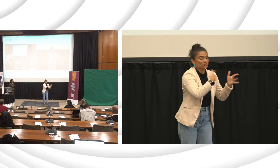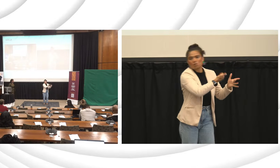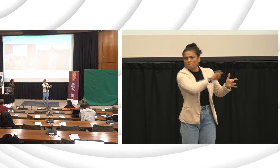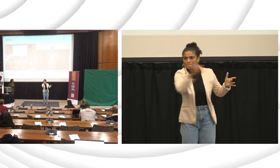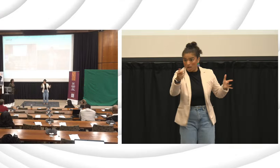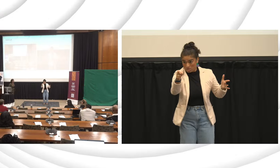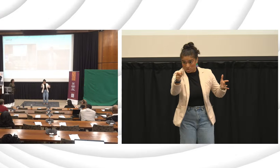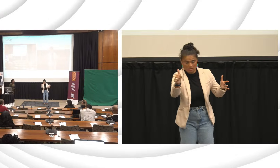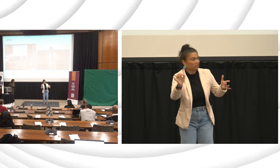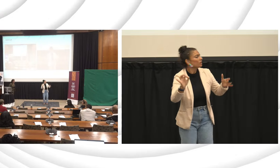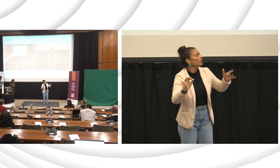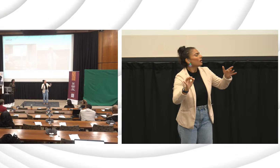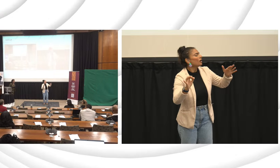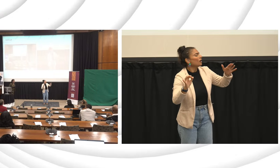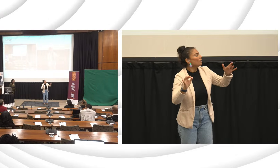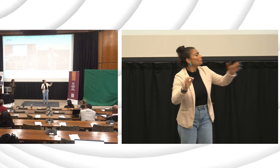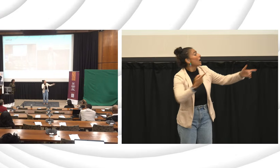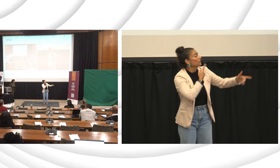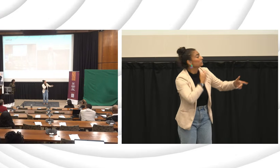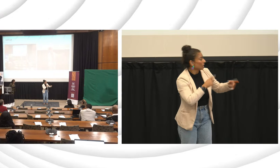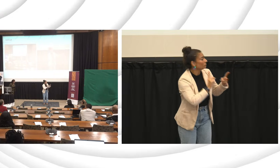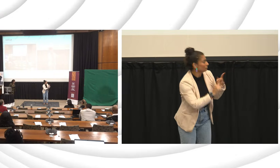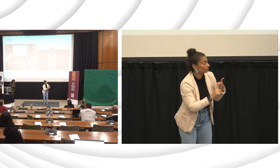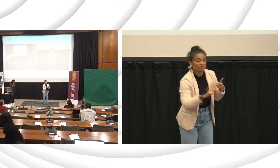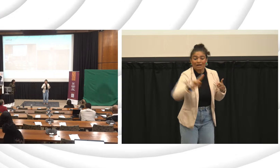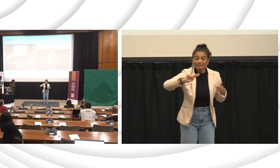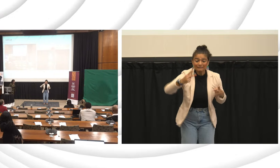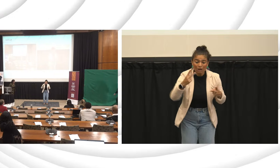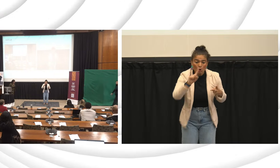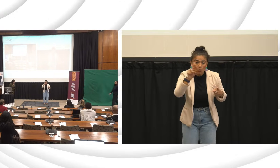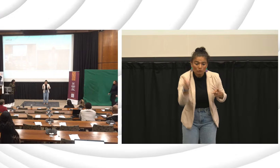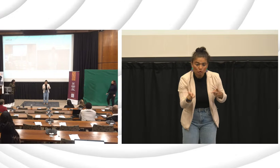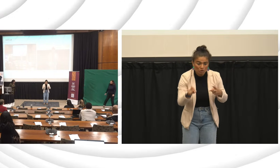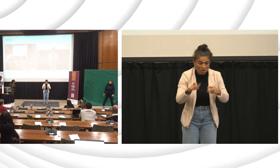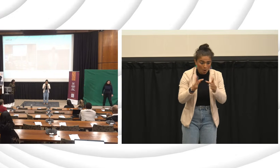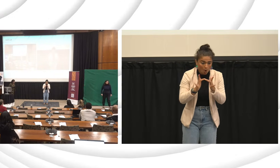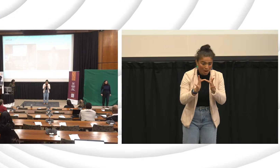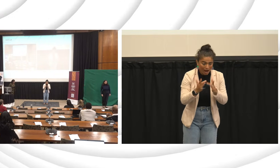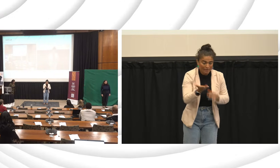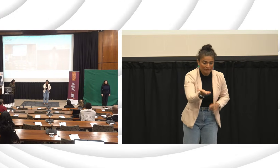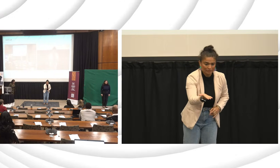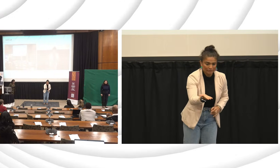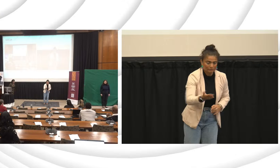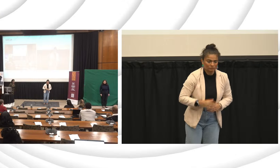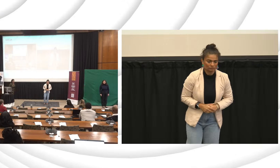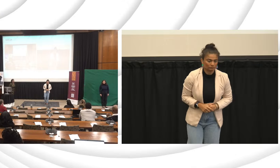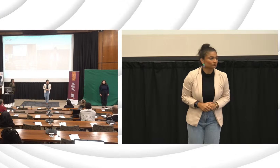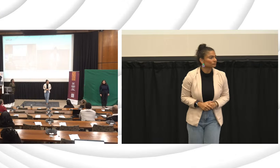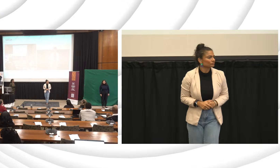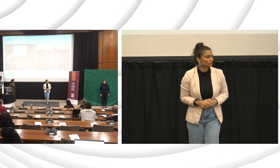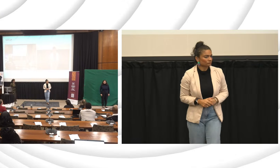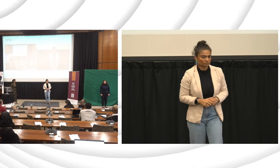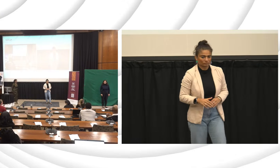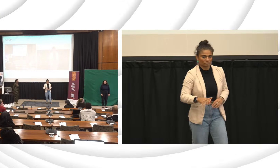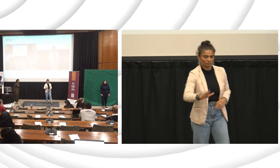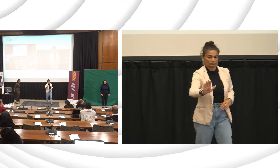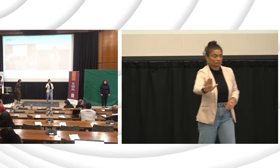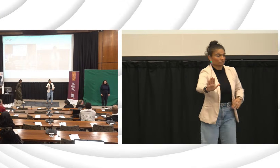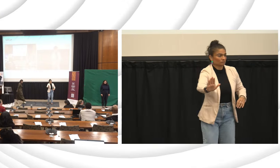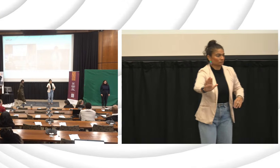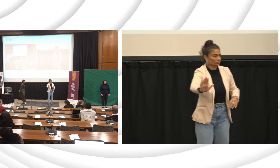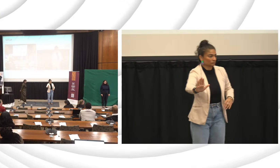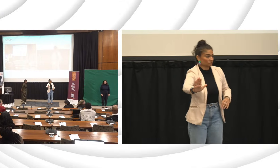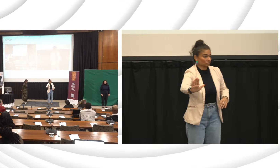Thank you. Naomi, I see that there's another question. Just a moment, if we can please have our interpreter in place. We have another